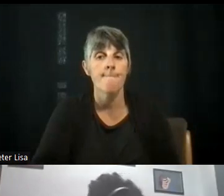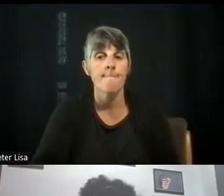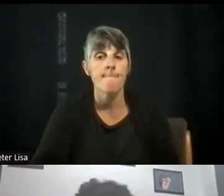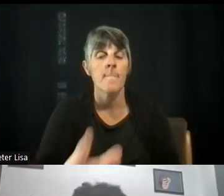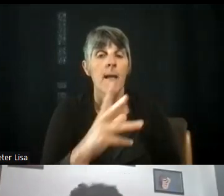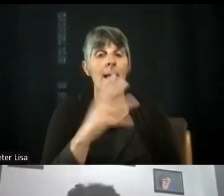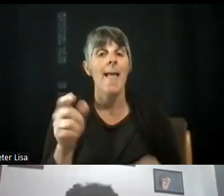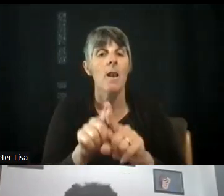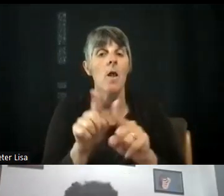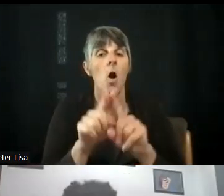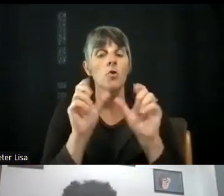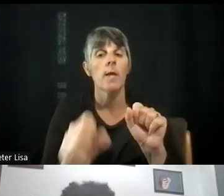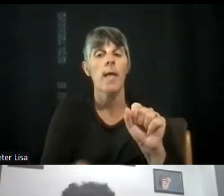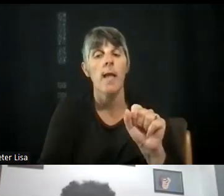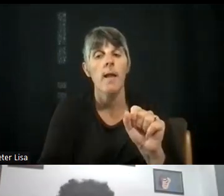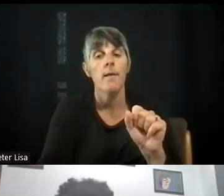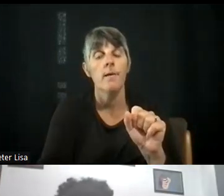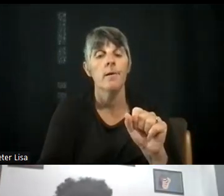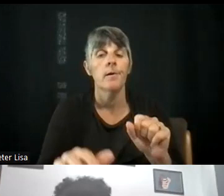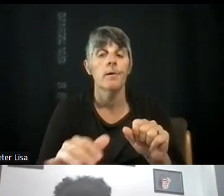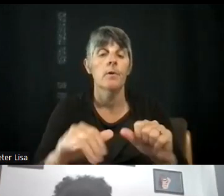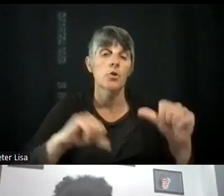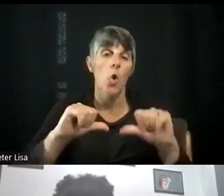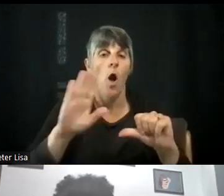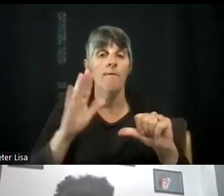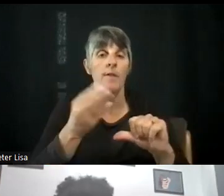they would also be able to boost or show off their merchandise at